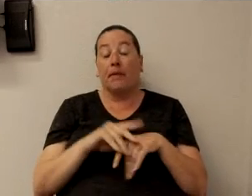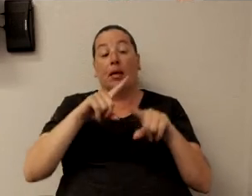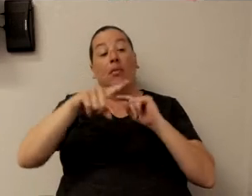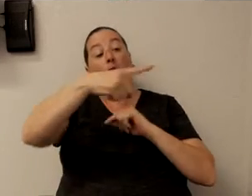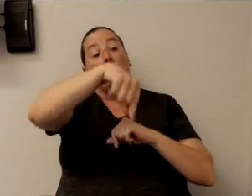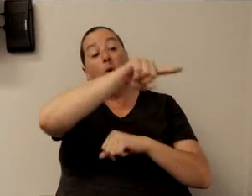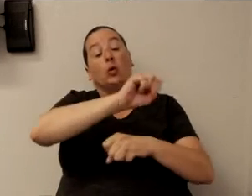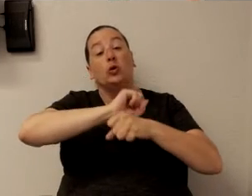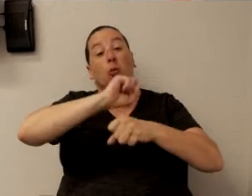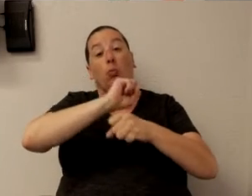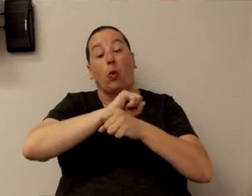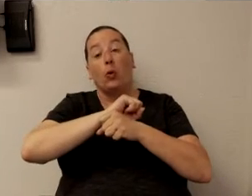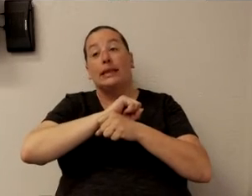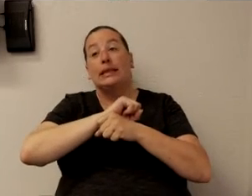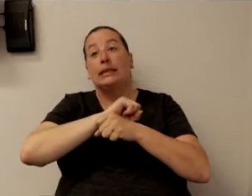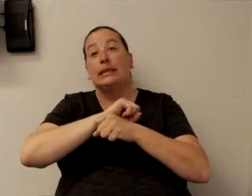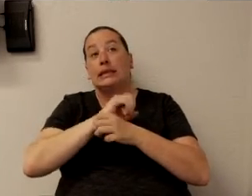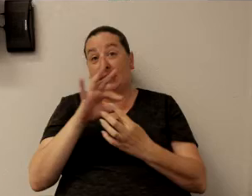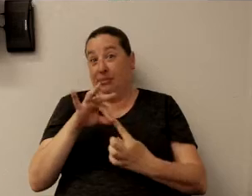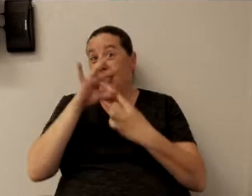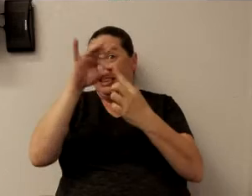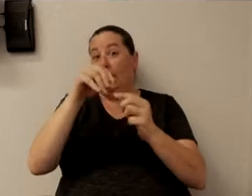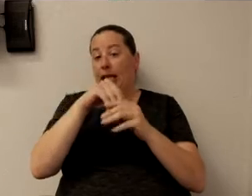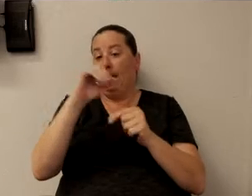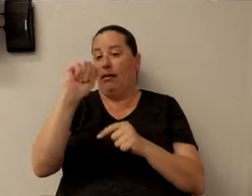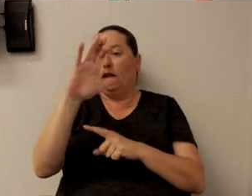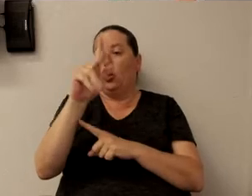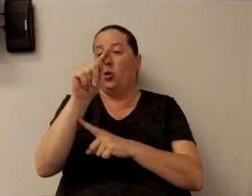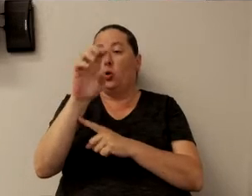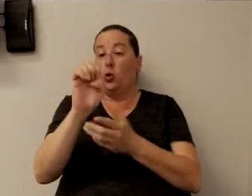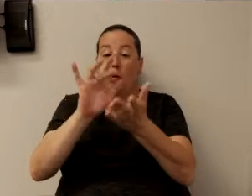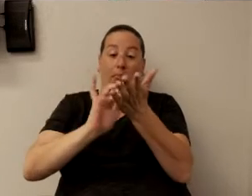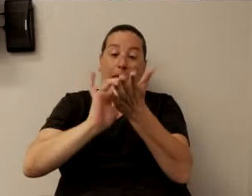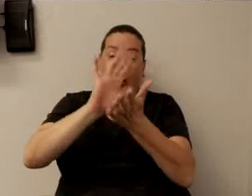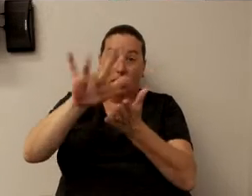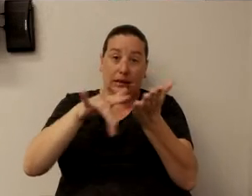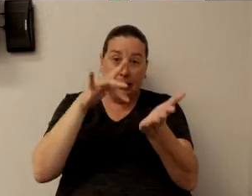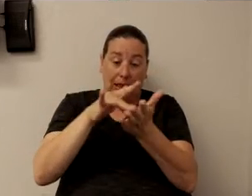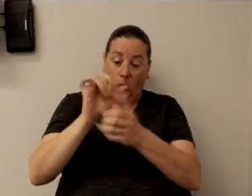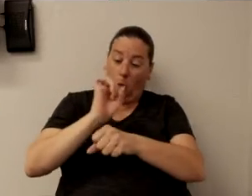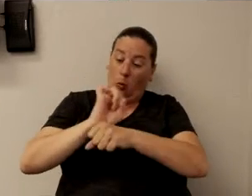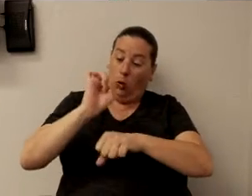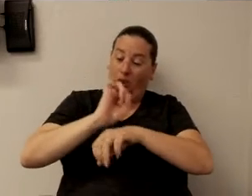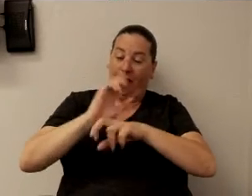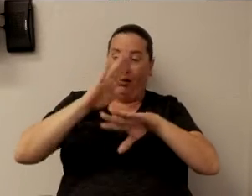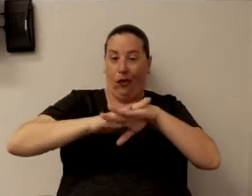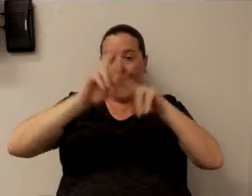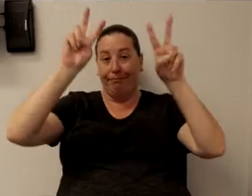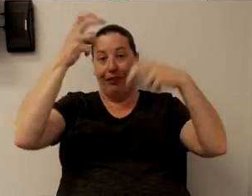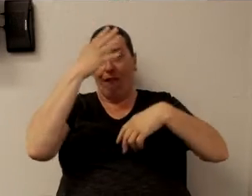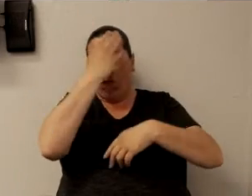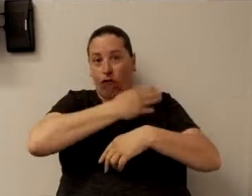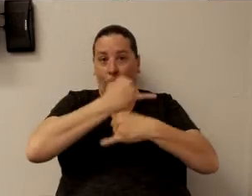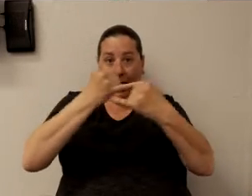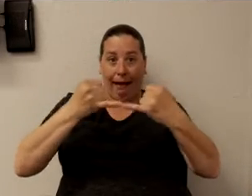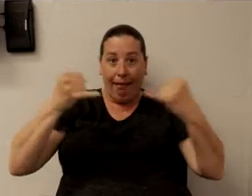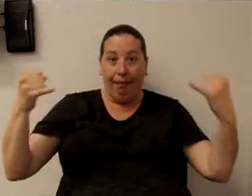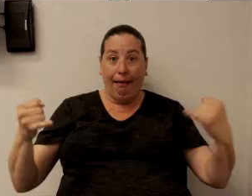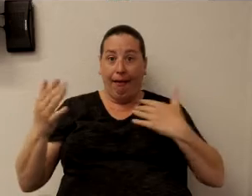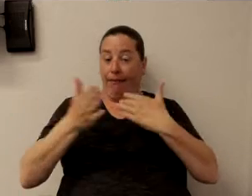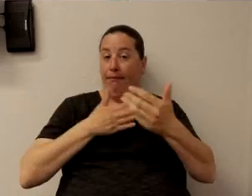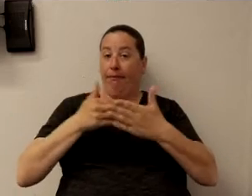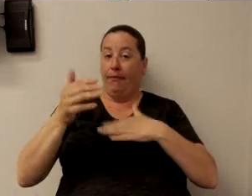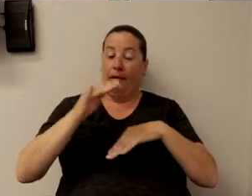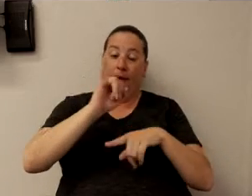that, particularly that are in the acute medical center, working on the front lines, whether it's in the ICU or